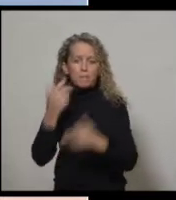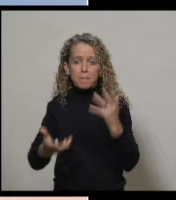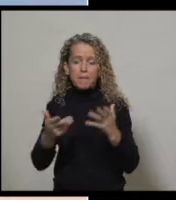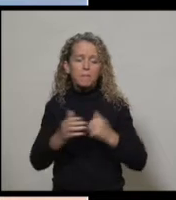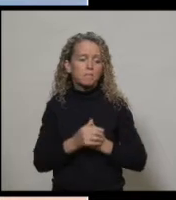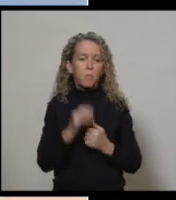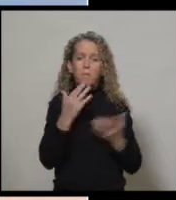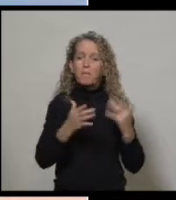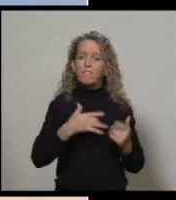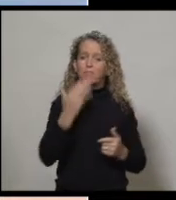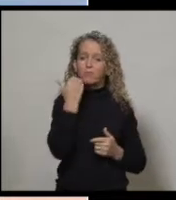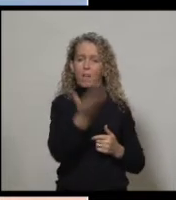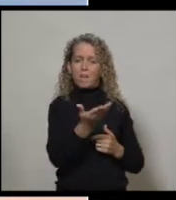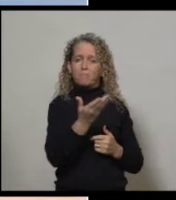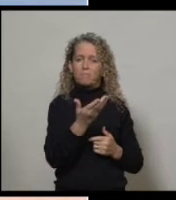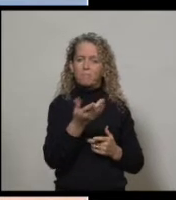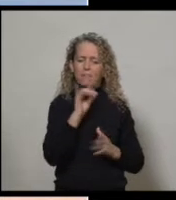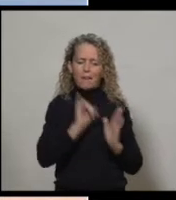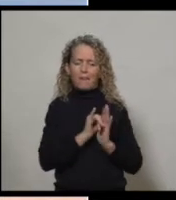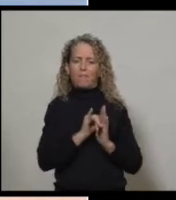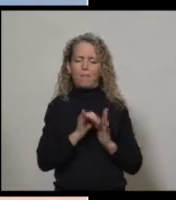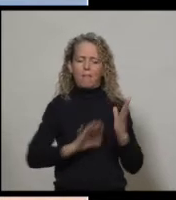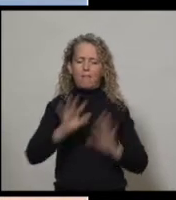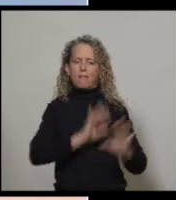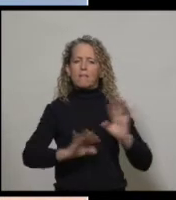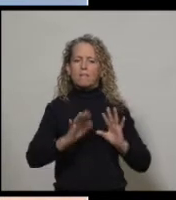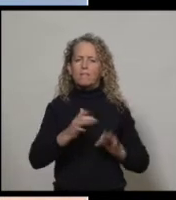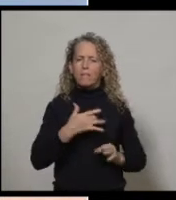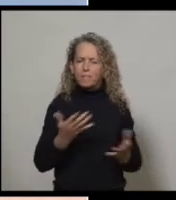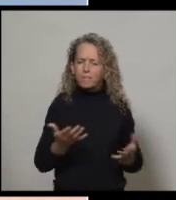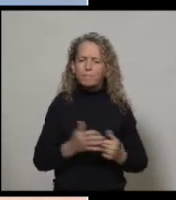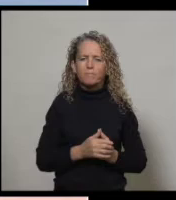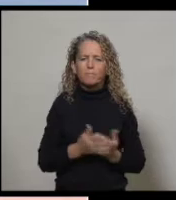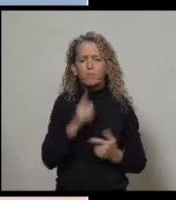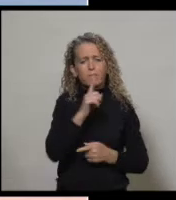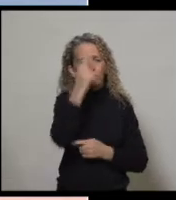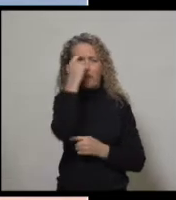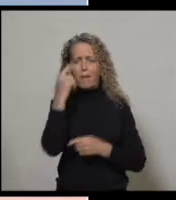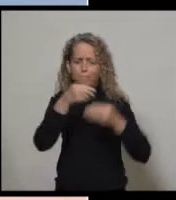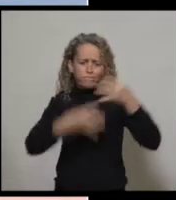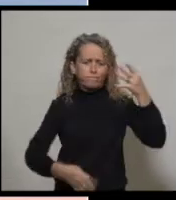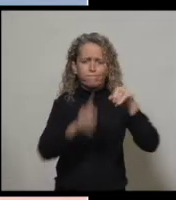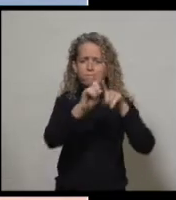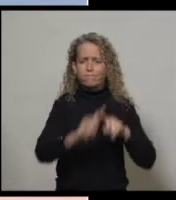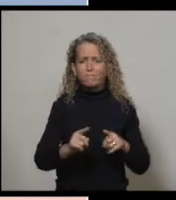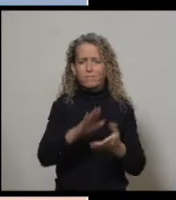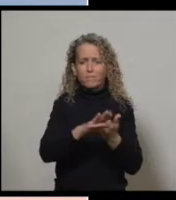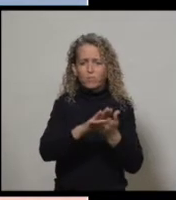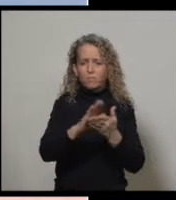their identity and who they are. So trauma can show up in many different ways, and we see this in many different ways in our children and youth that we work with.